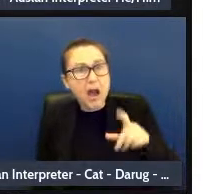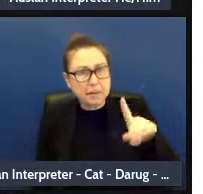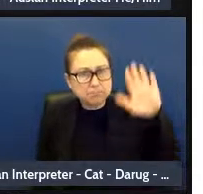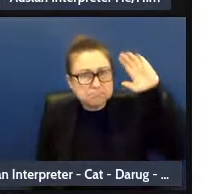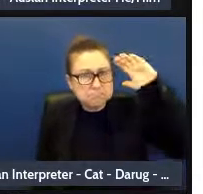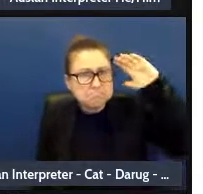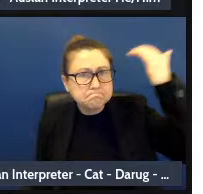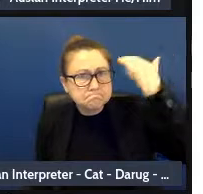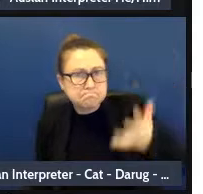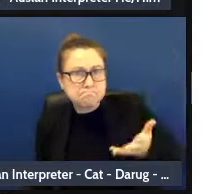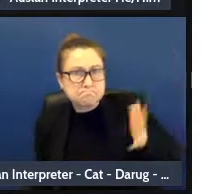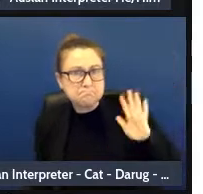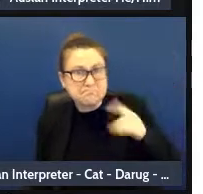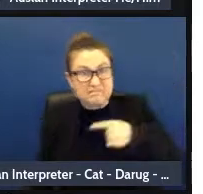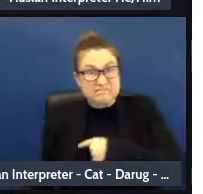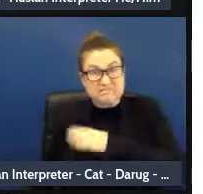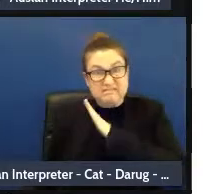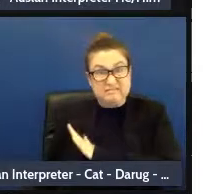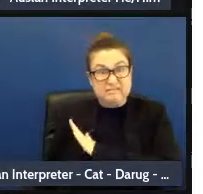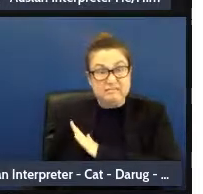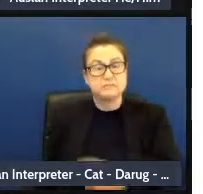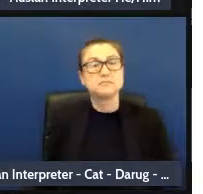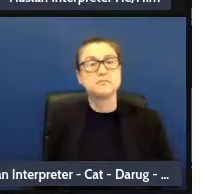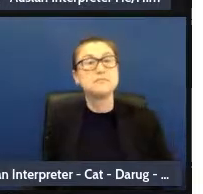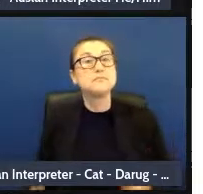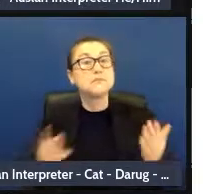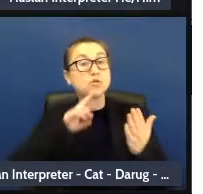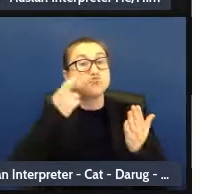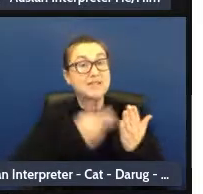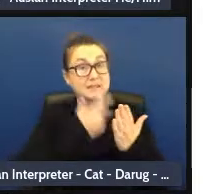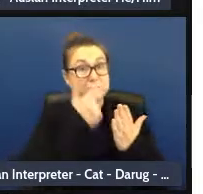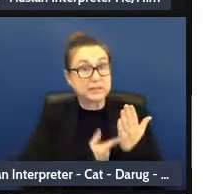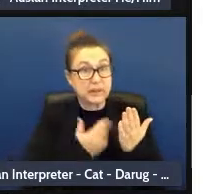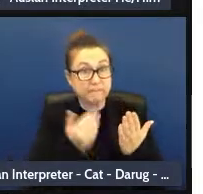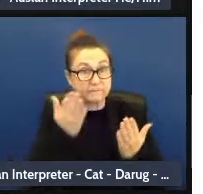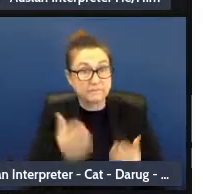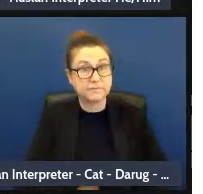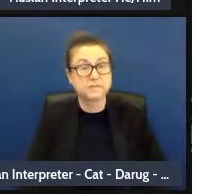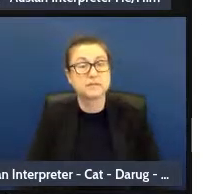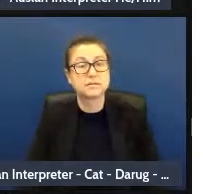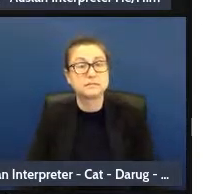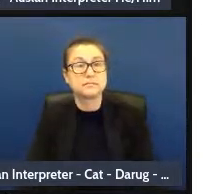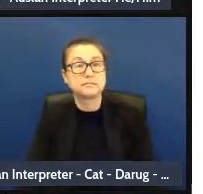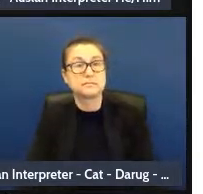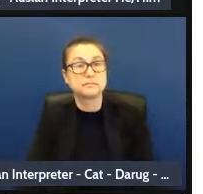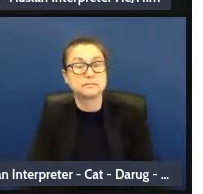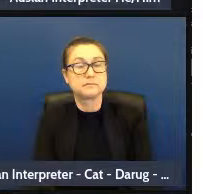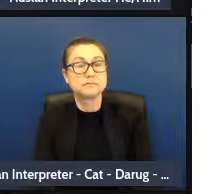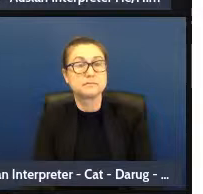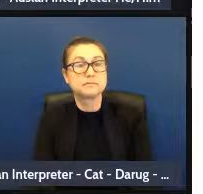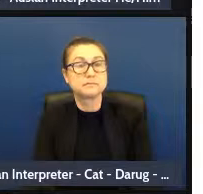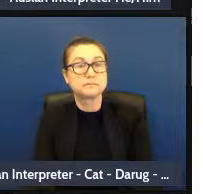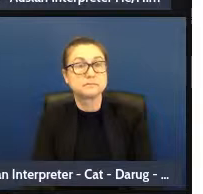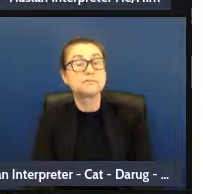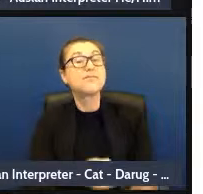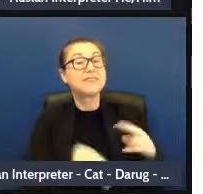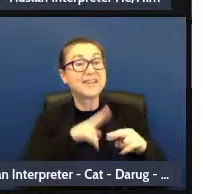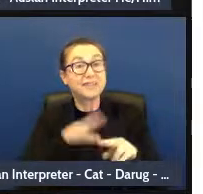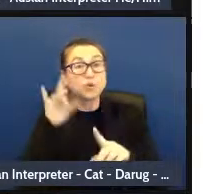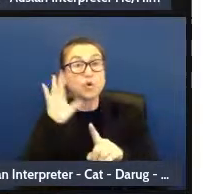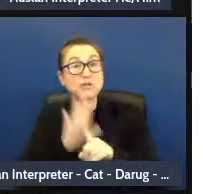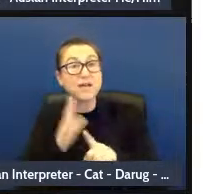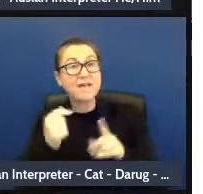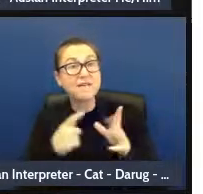give it a go. Now, here's the recipe. So for those of you that are listening that experience aphasia,